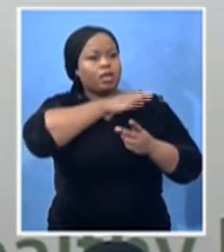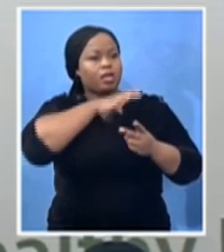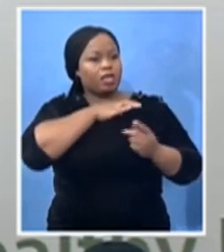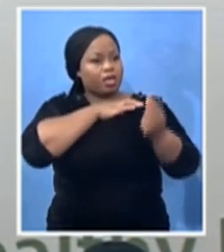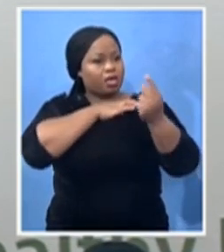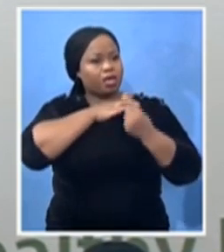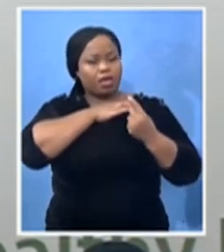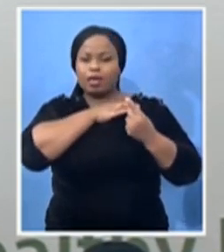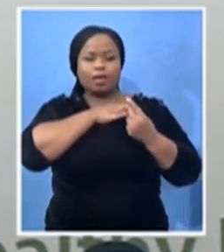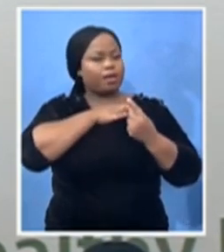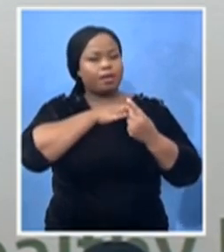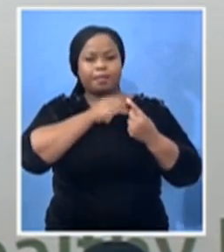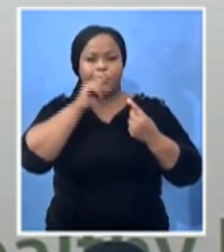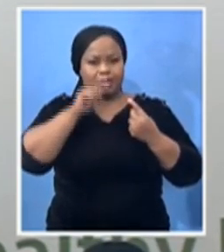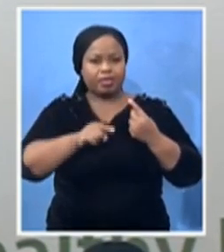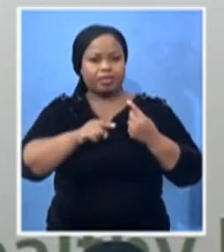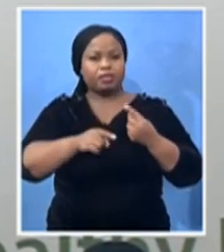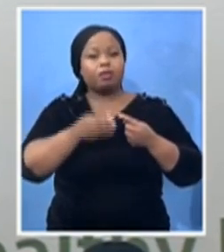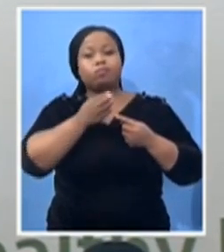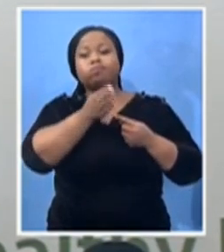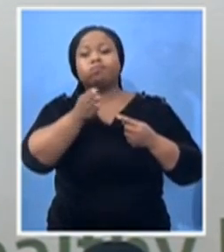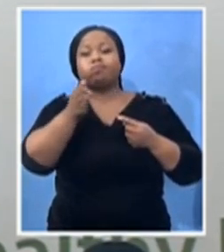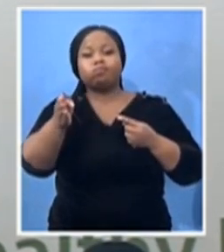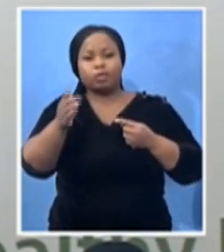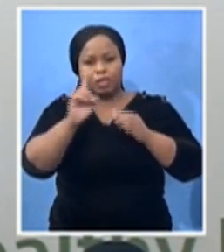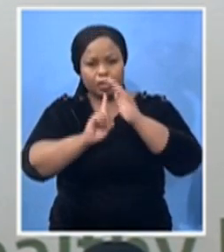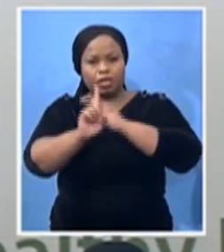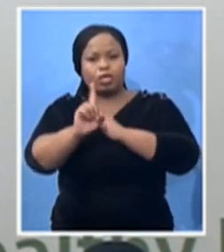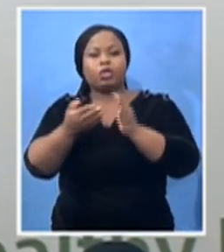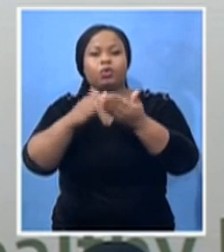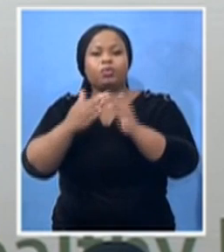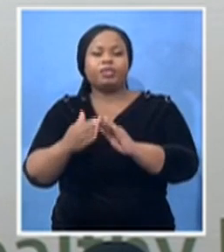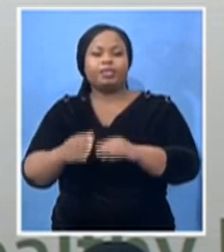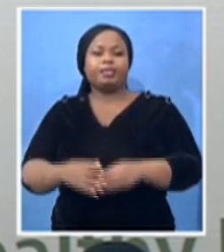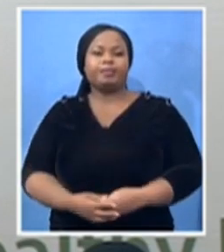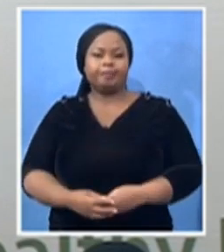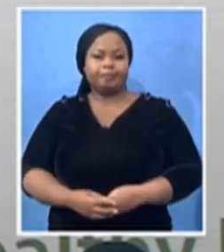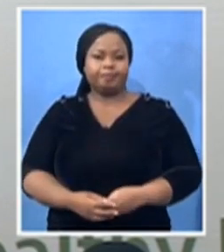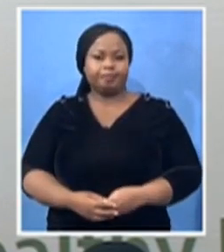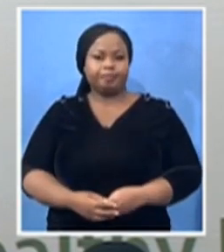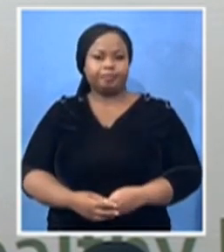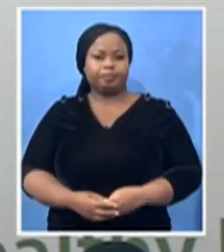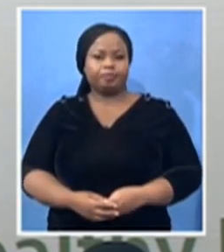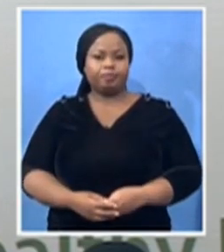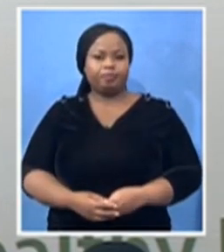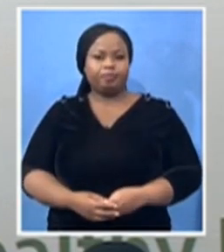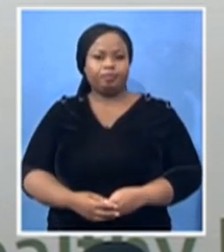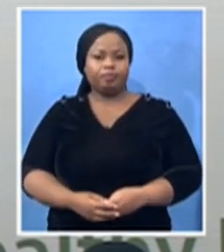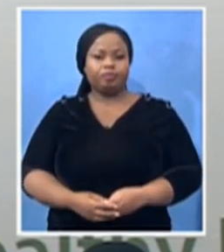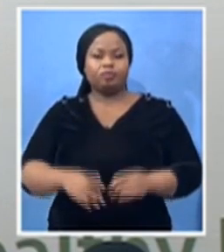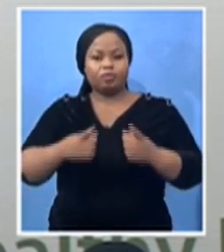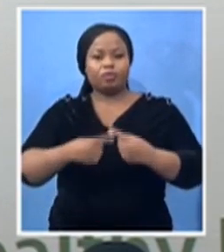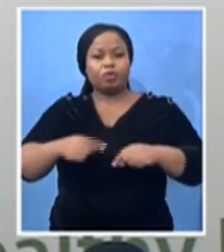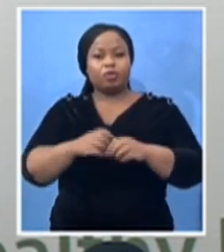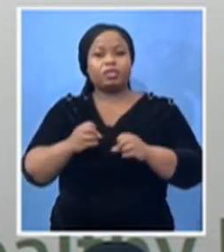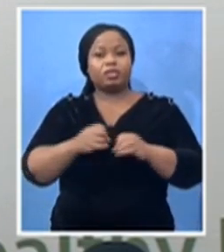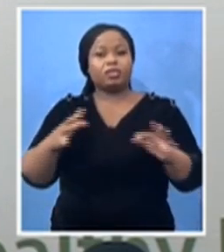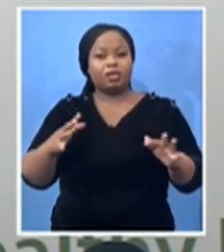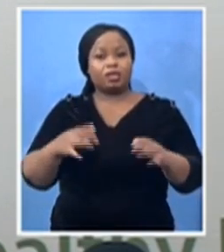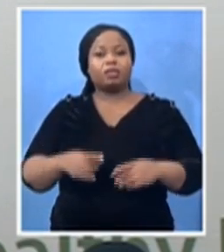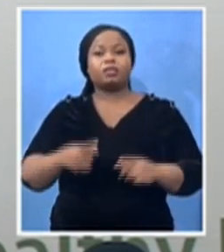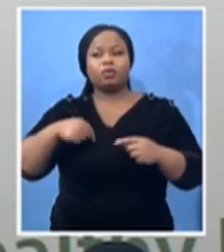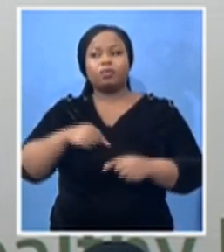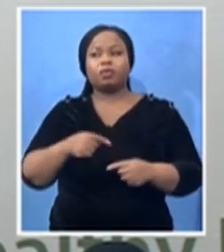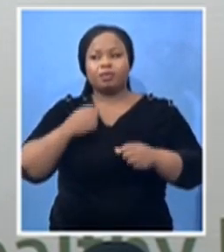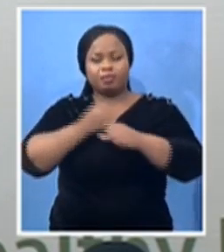they are as citizens. When we started our fight, we made sure that we are almost ready, but